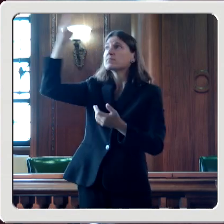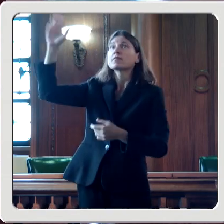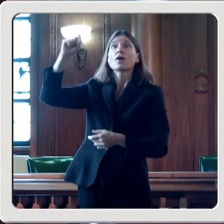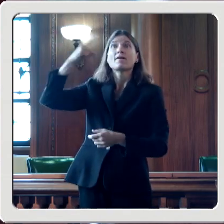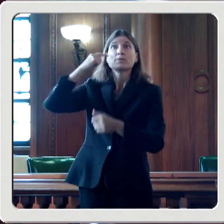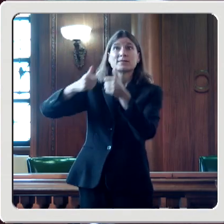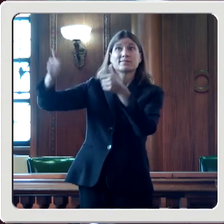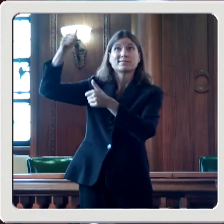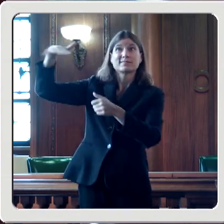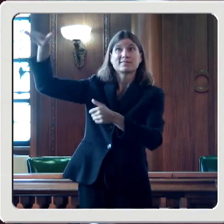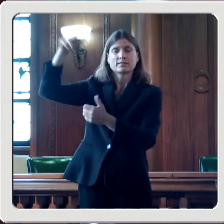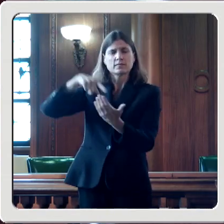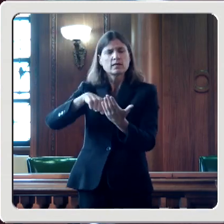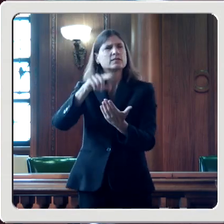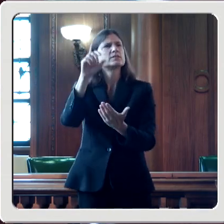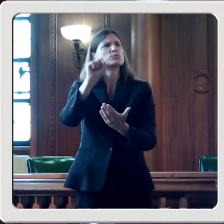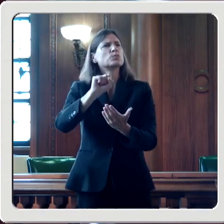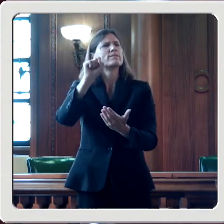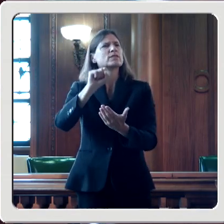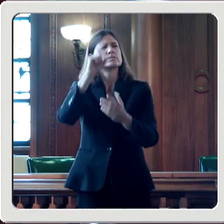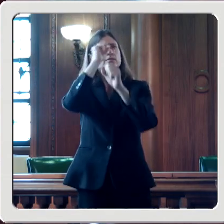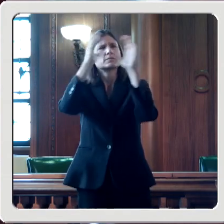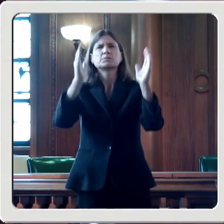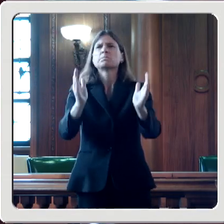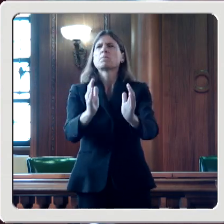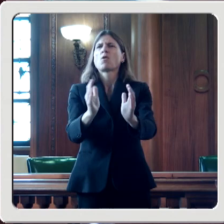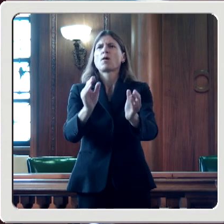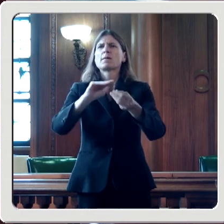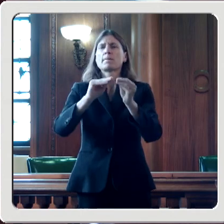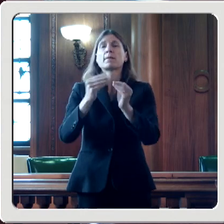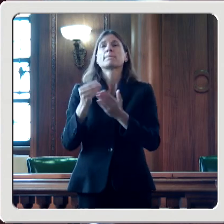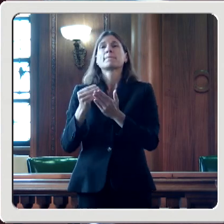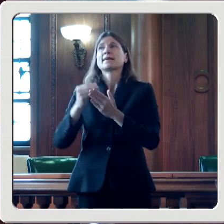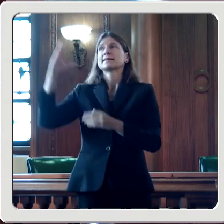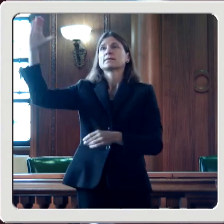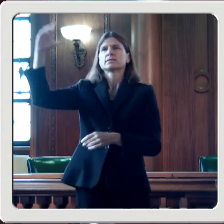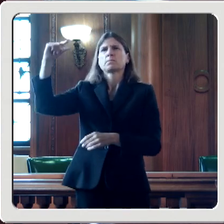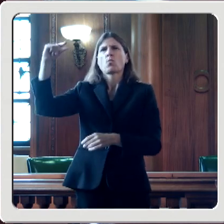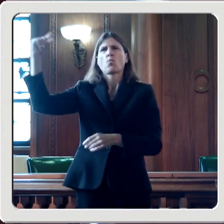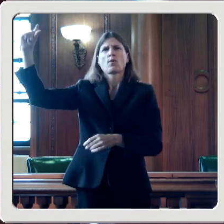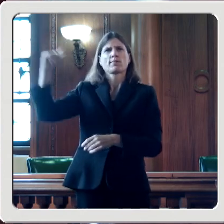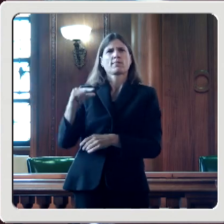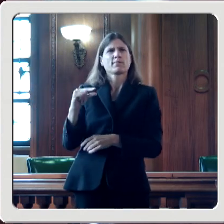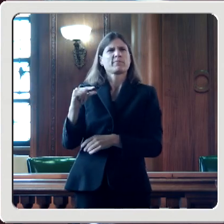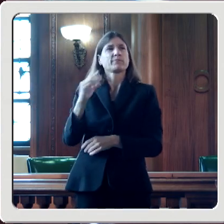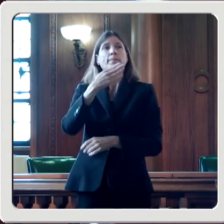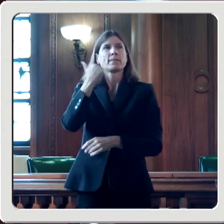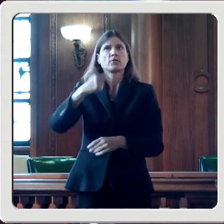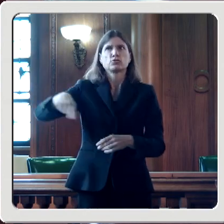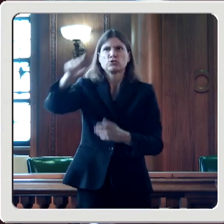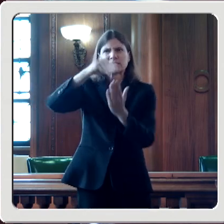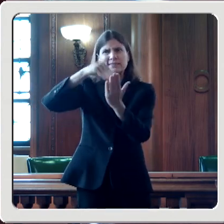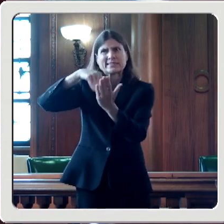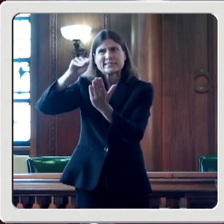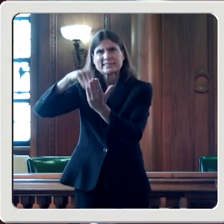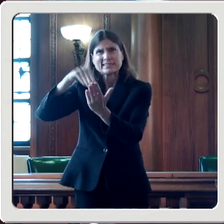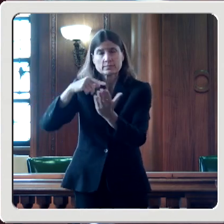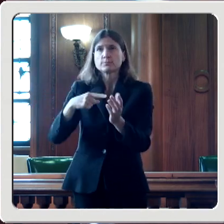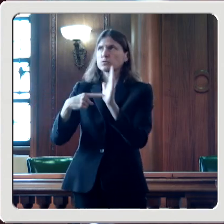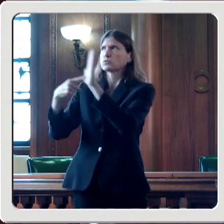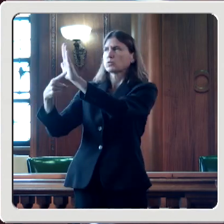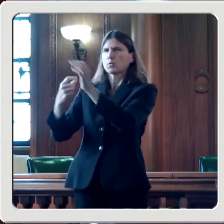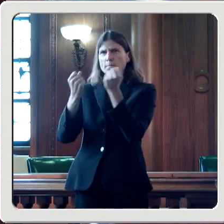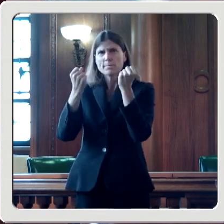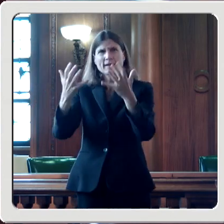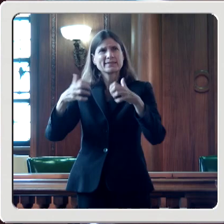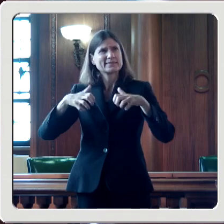that comes through HUD and CDBG. Chief Development Officer Tim Sheehan can expound on that, and plus we don't want